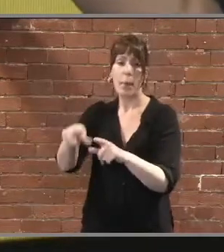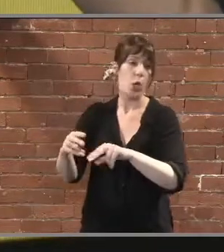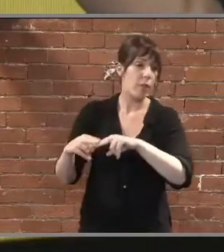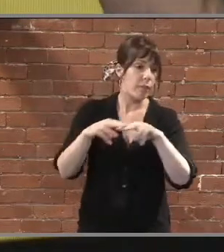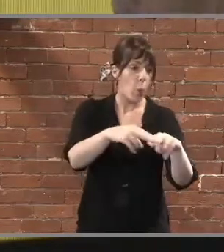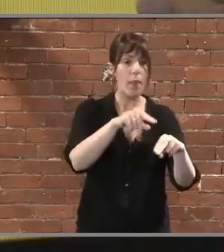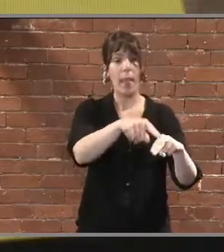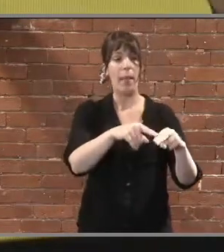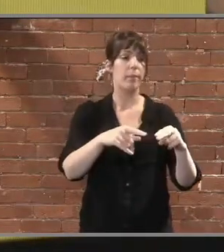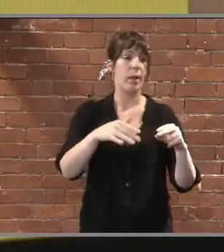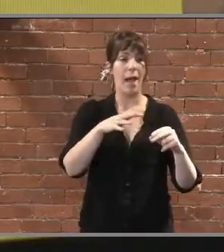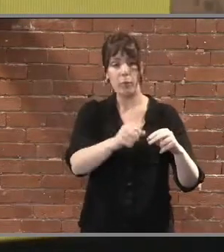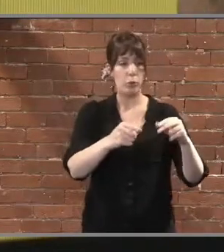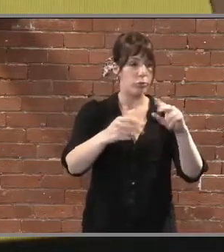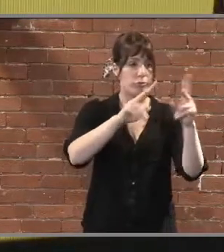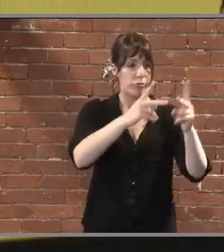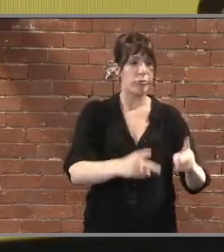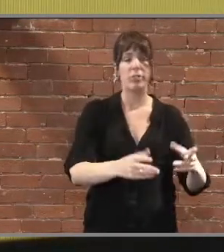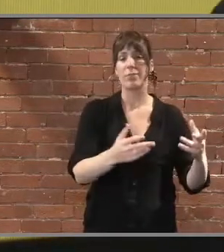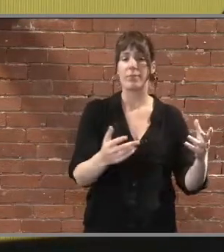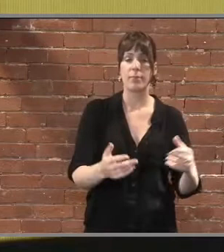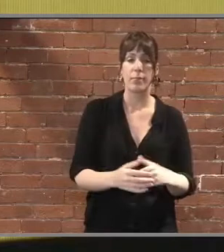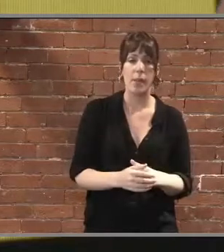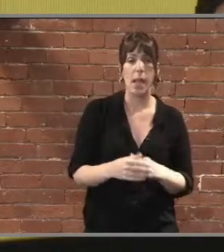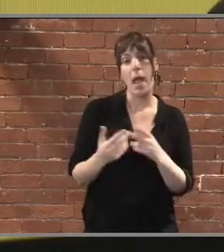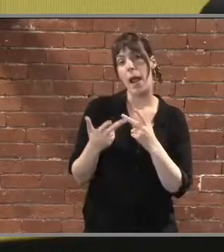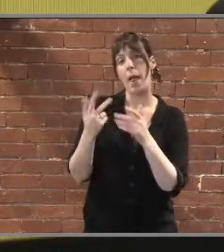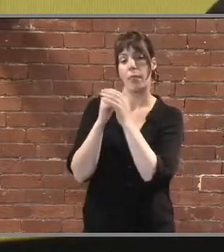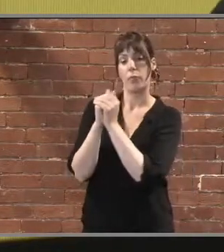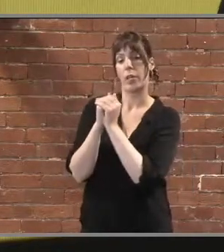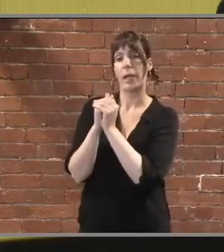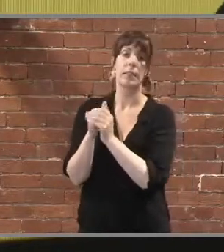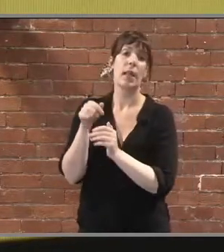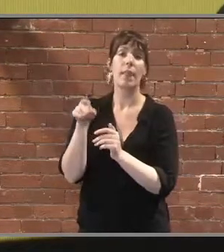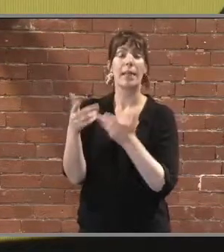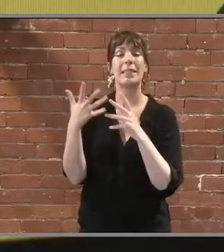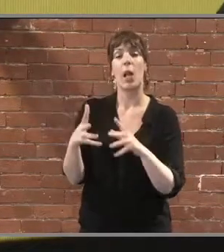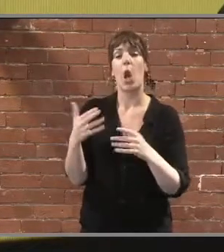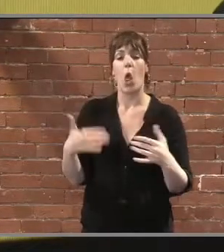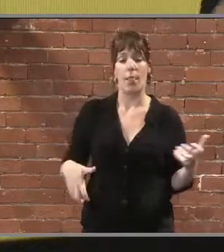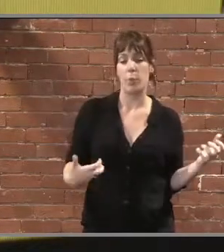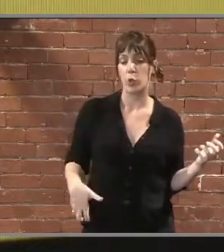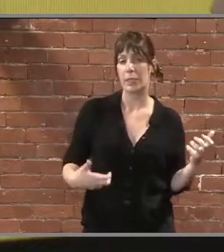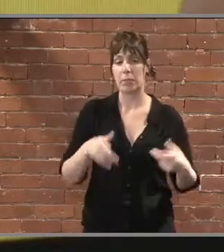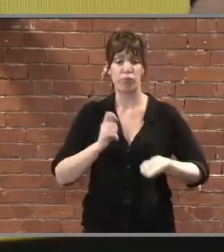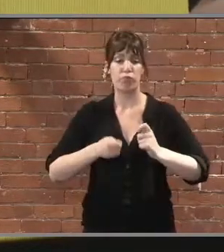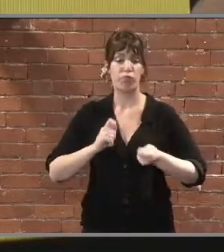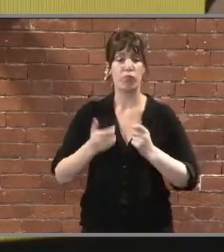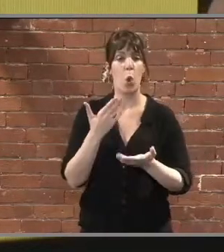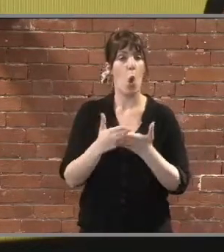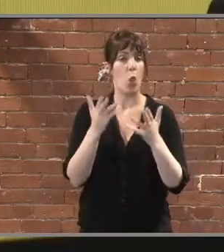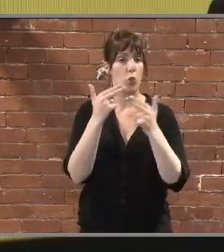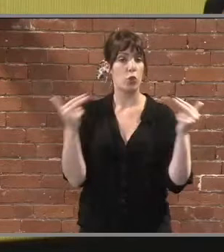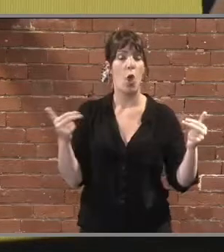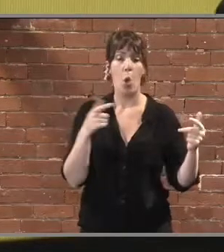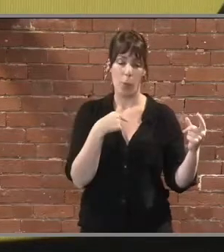in another friend of ours, Lewis Coleman, who played a lot of the instrumentation on that track. Like, the three of us are conversing